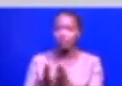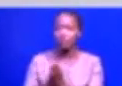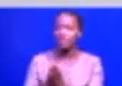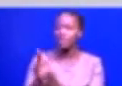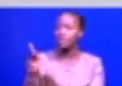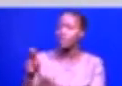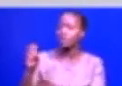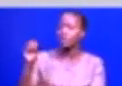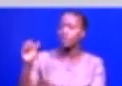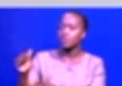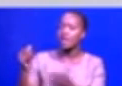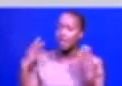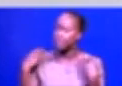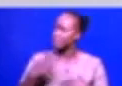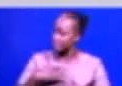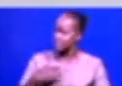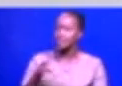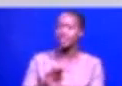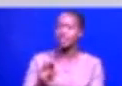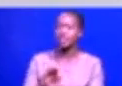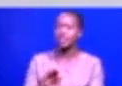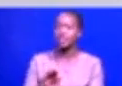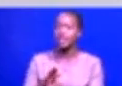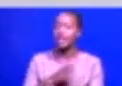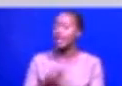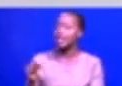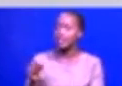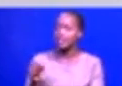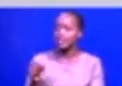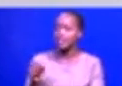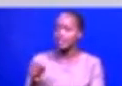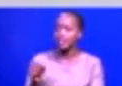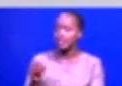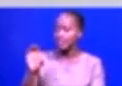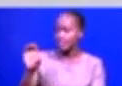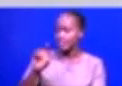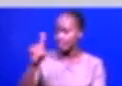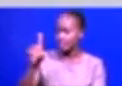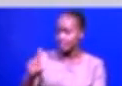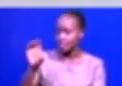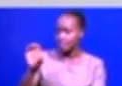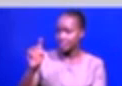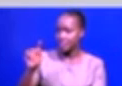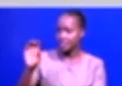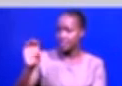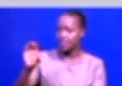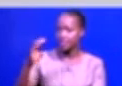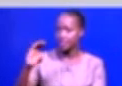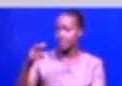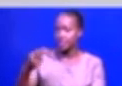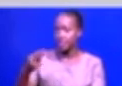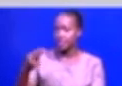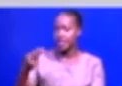games is really very interesting. And as you can see, ZTech have a development side with their senior